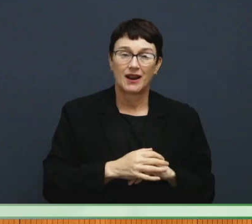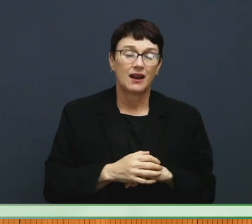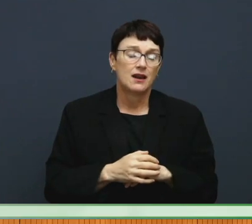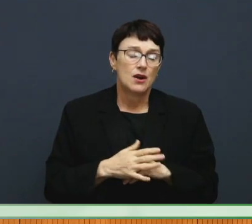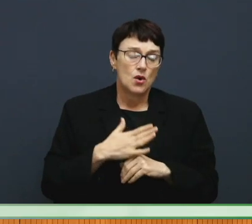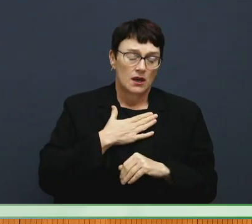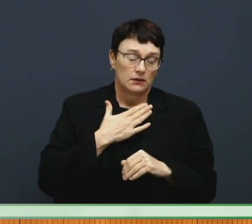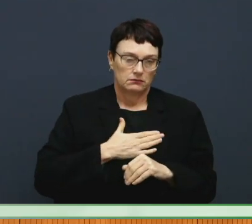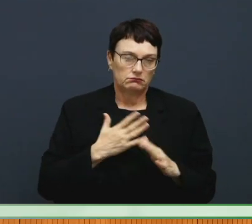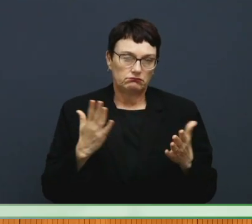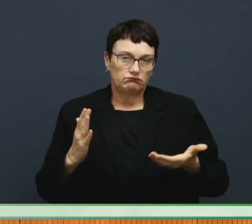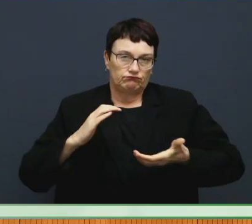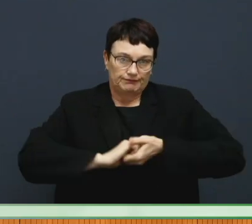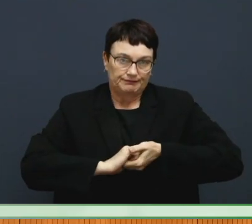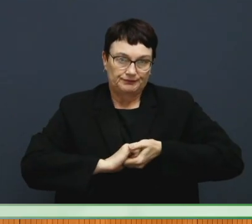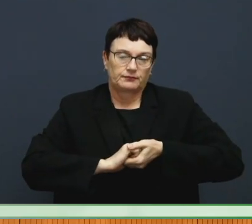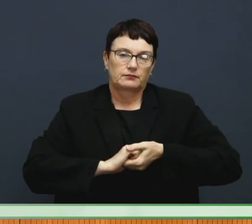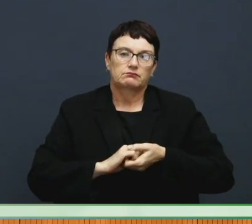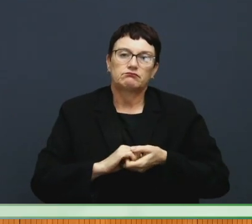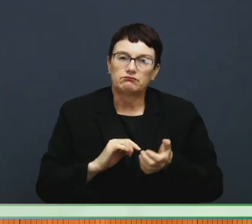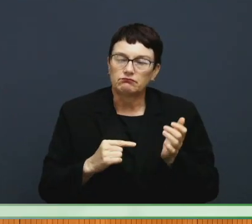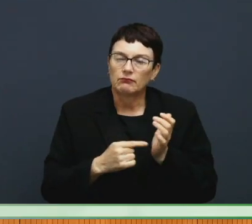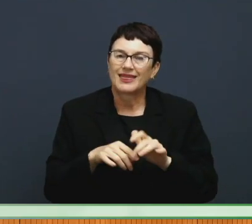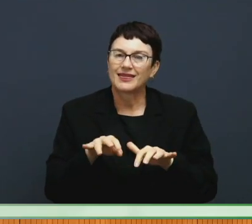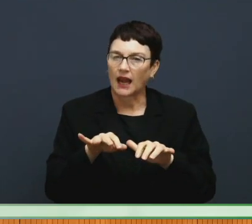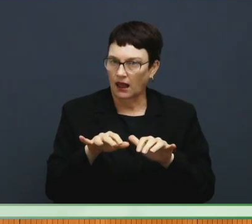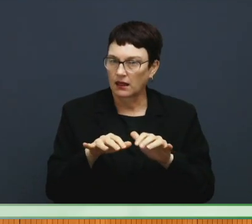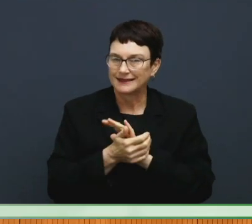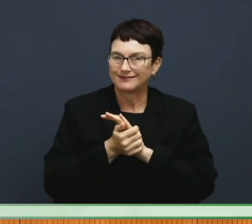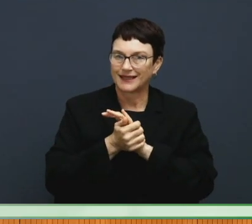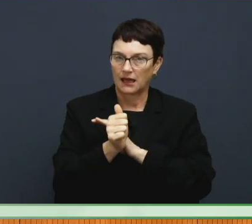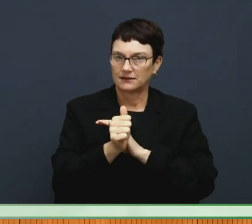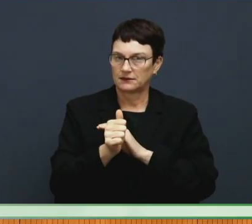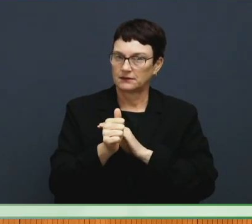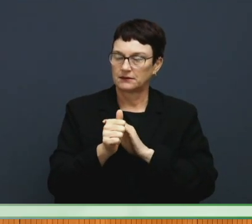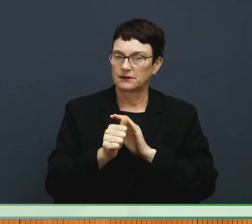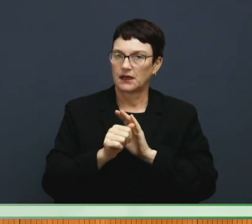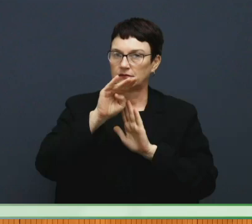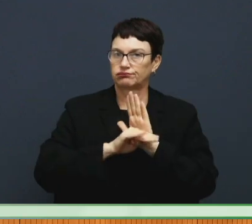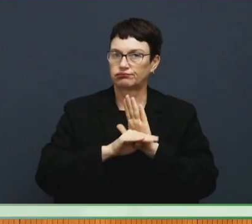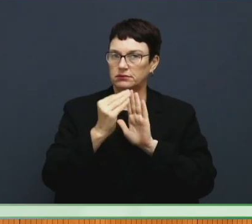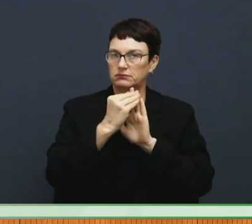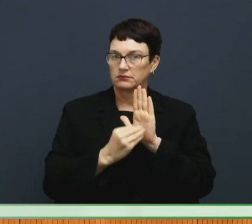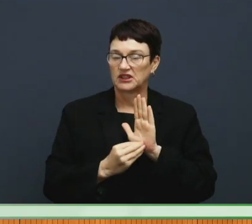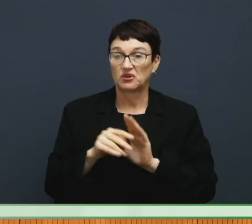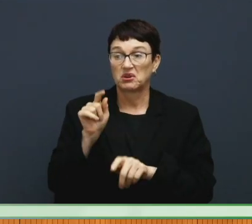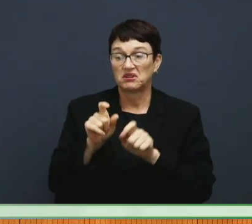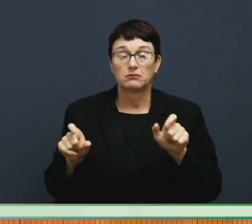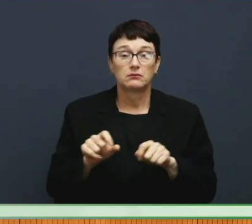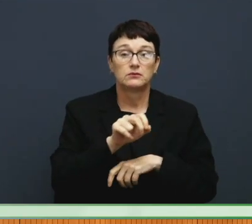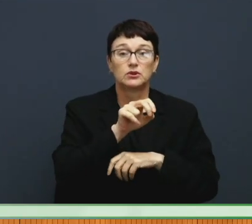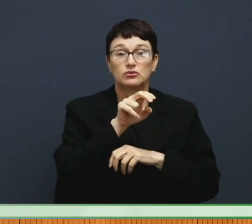technical talent database for people with disability with the UAV industry,